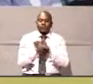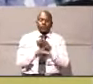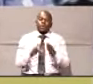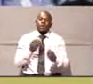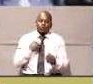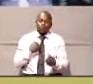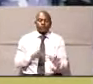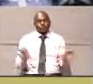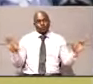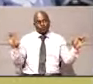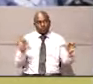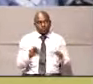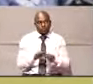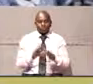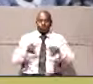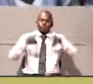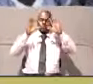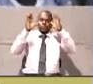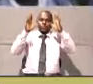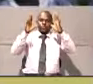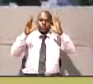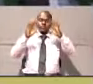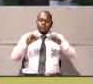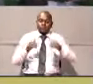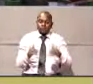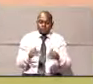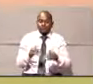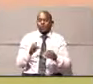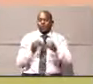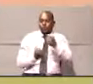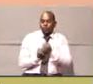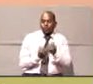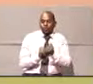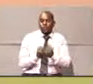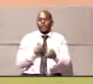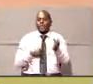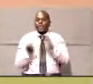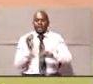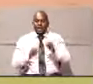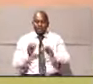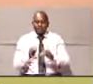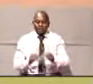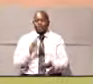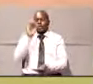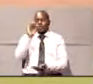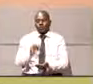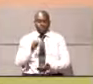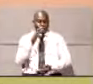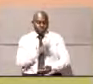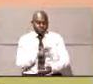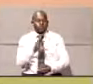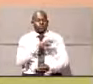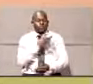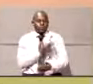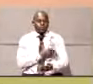want you to join me and we give a loud applause to the donors that are contributing to reducing pressure on